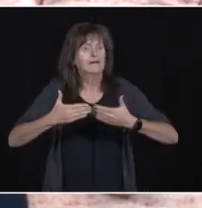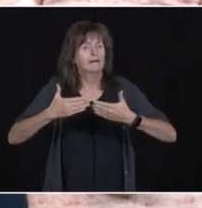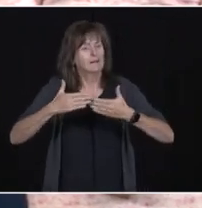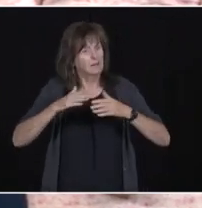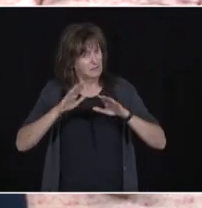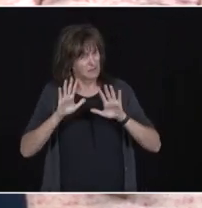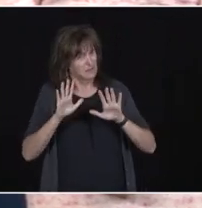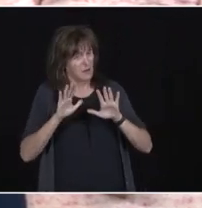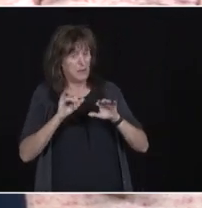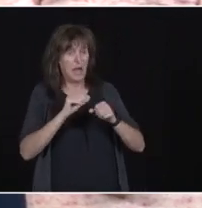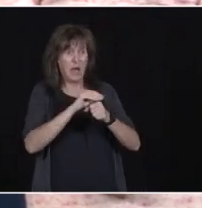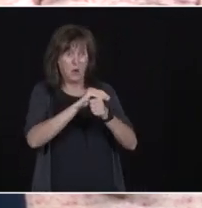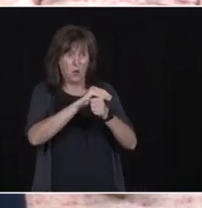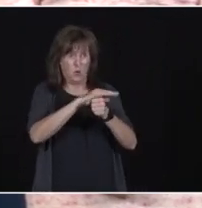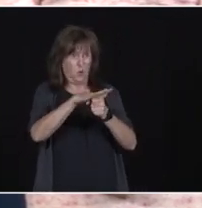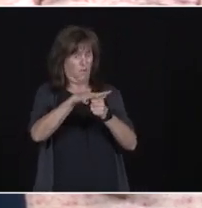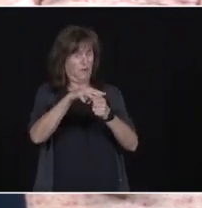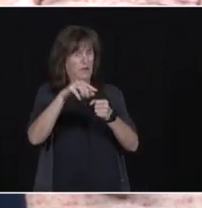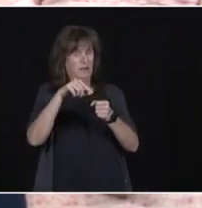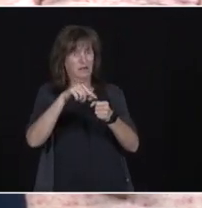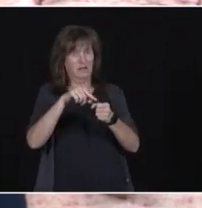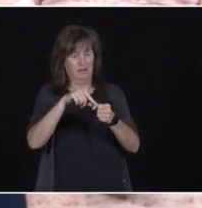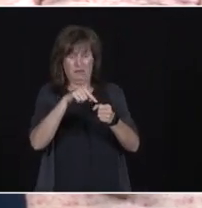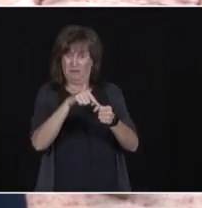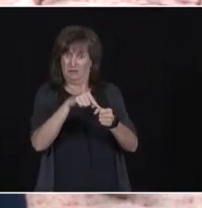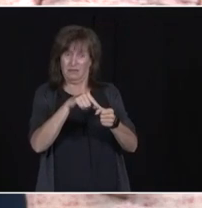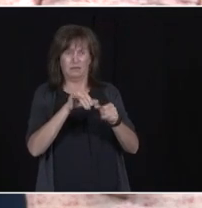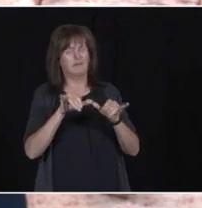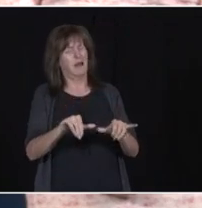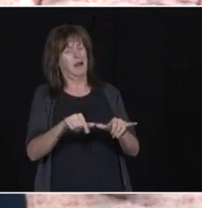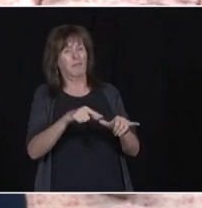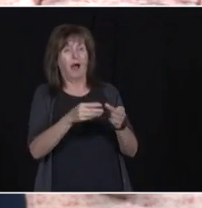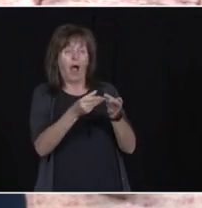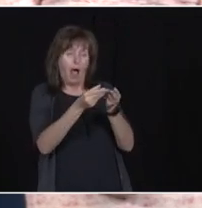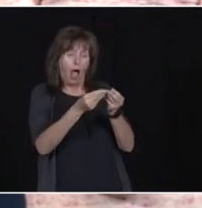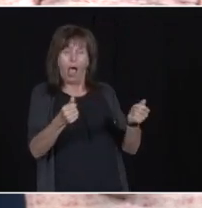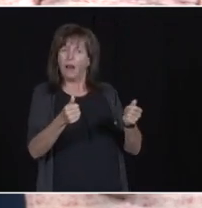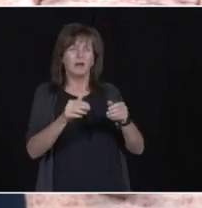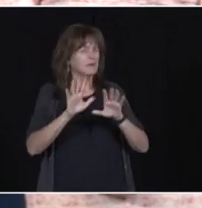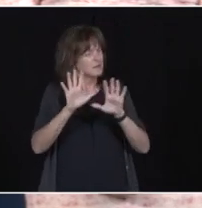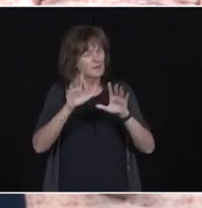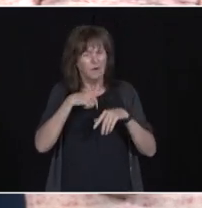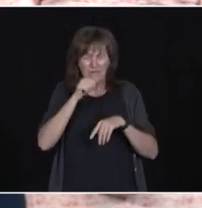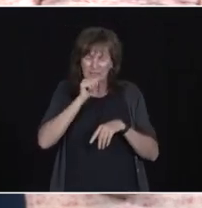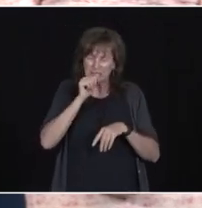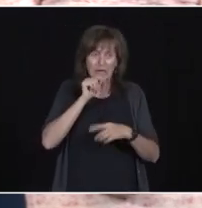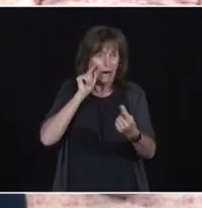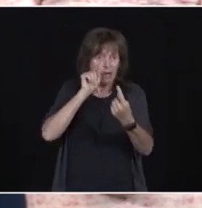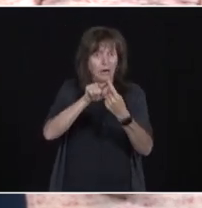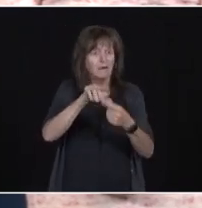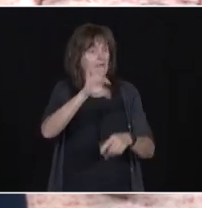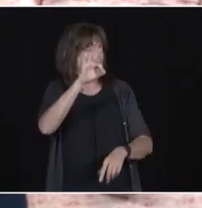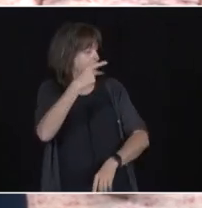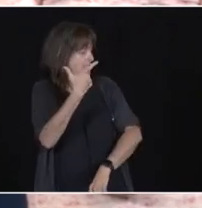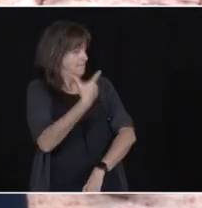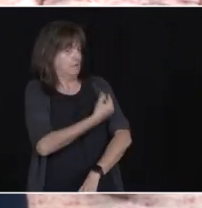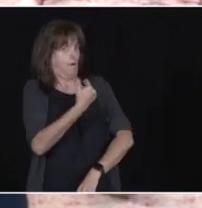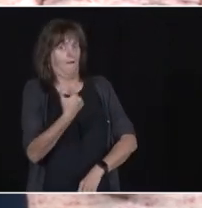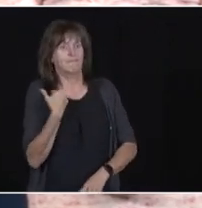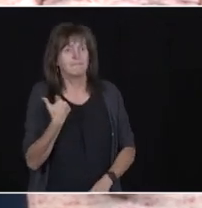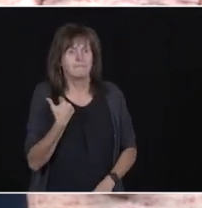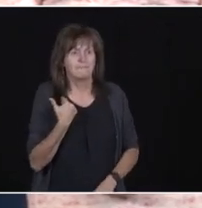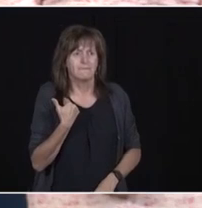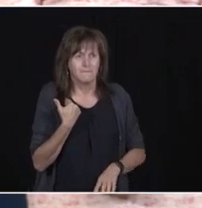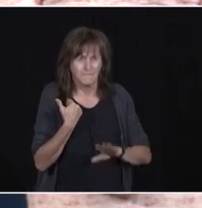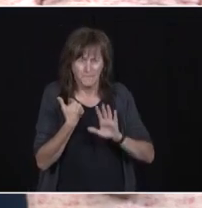today's numbers should give us some hope. We're on the right path, and nowhere is that more progress